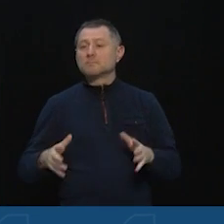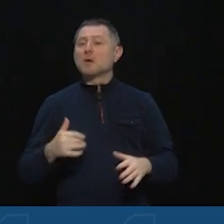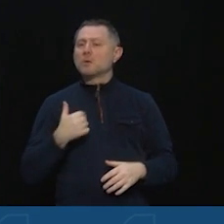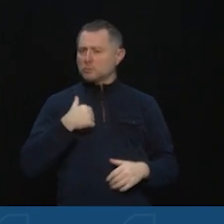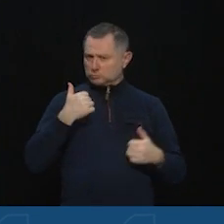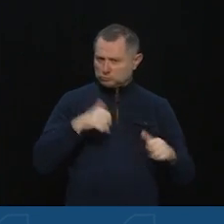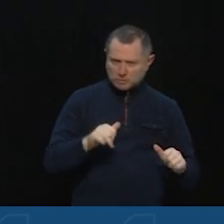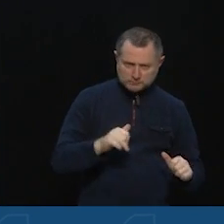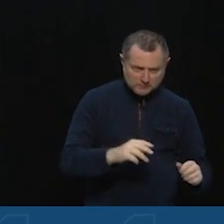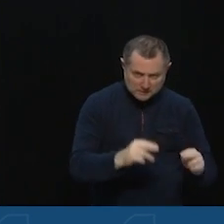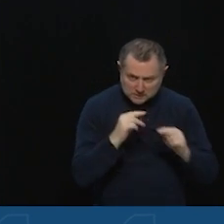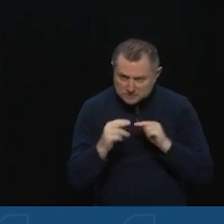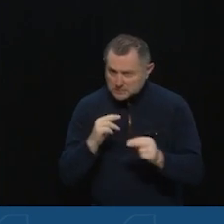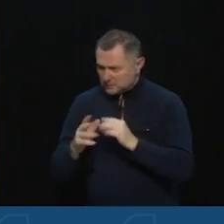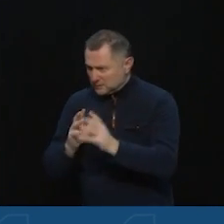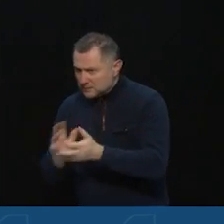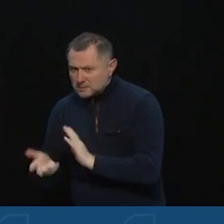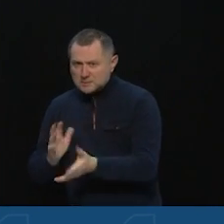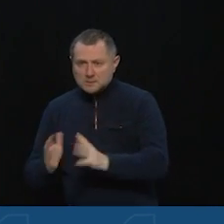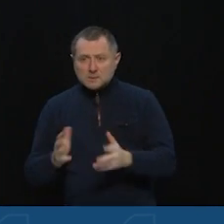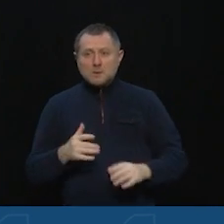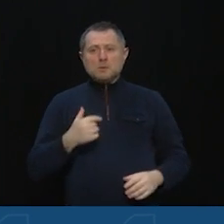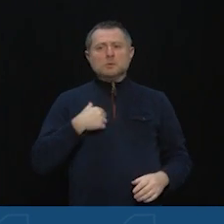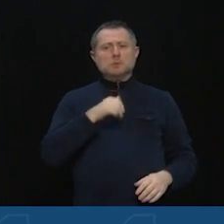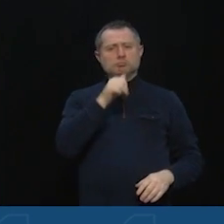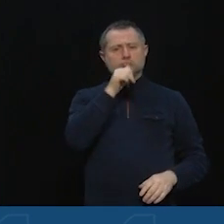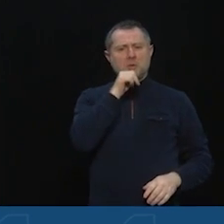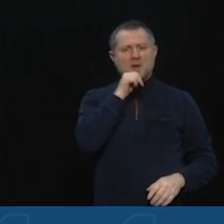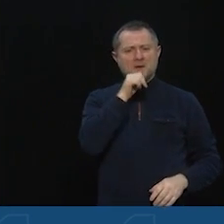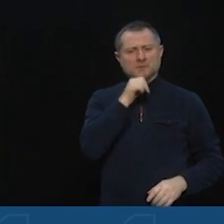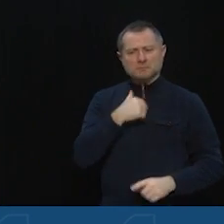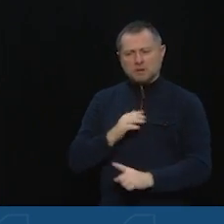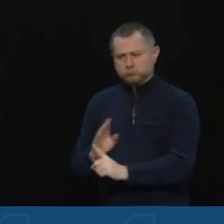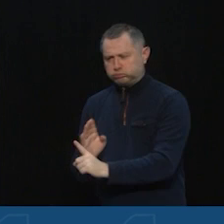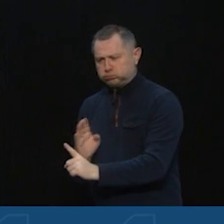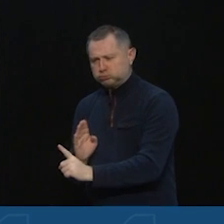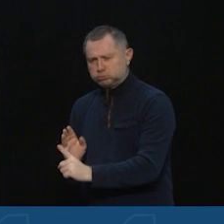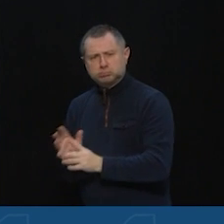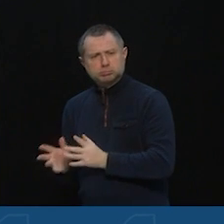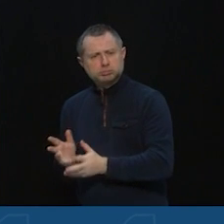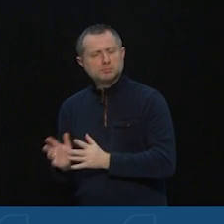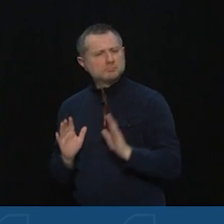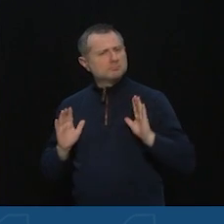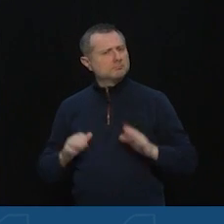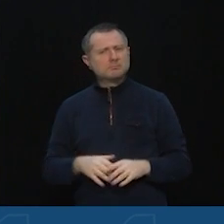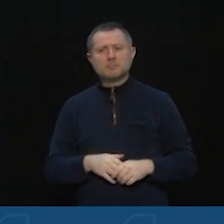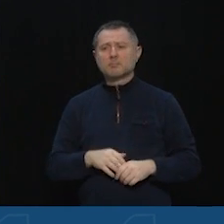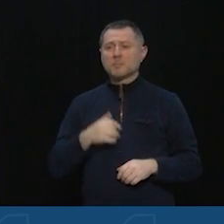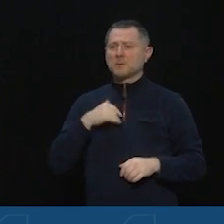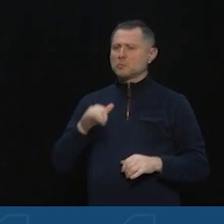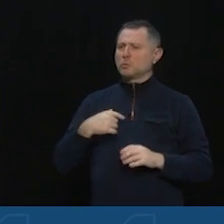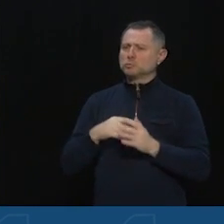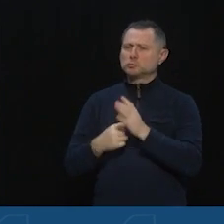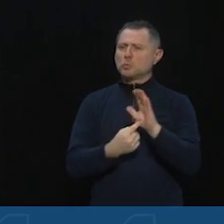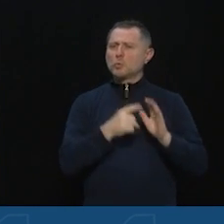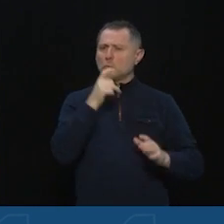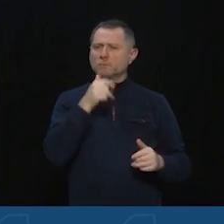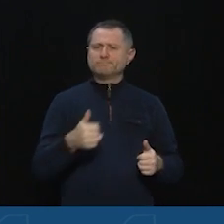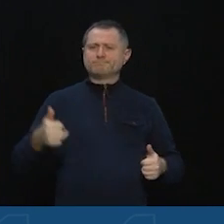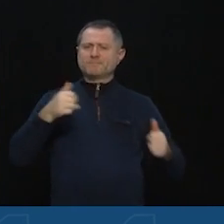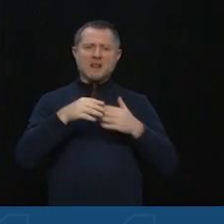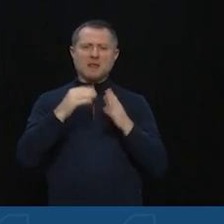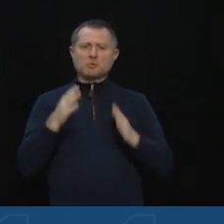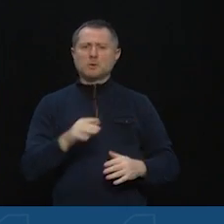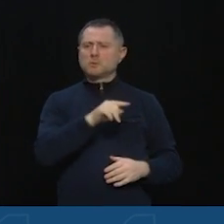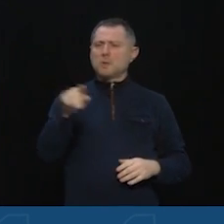behind the scenes, and it was presented as our position to the leadership. And so it doesn't